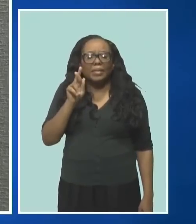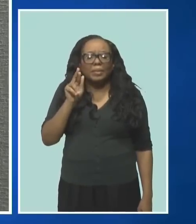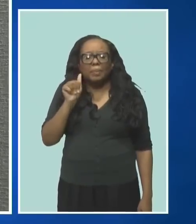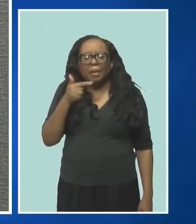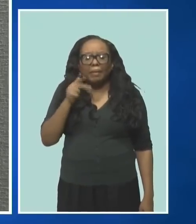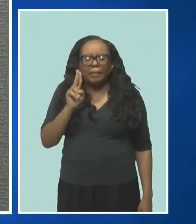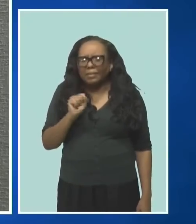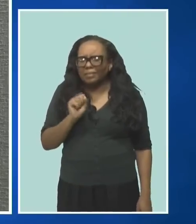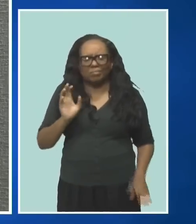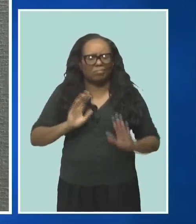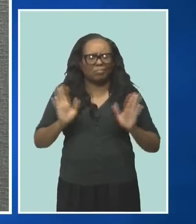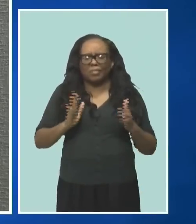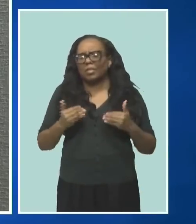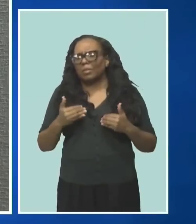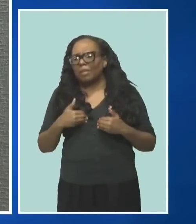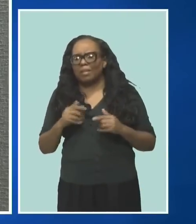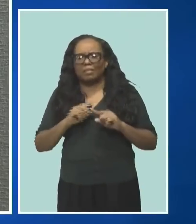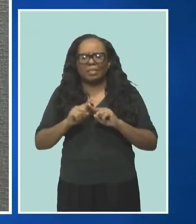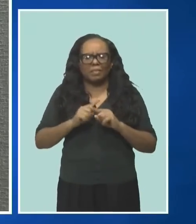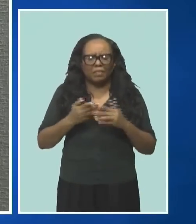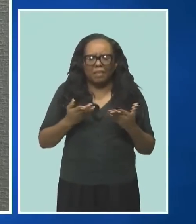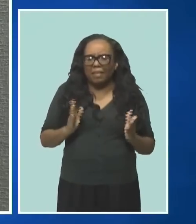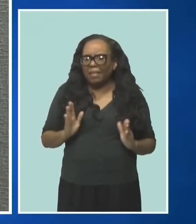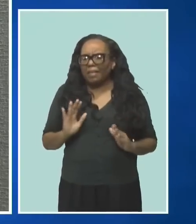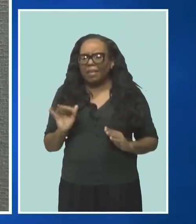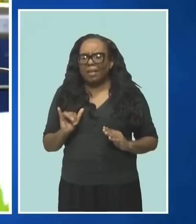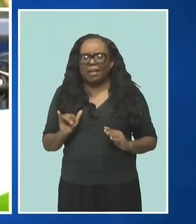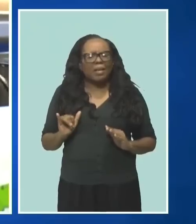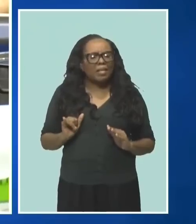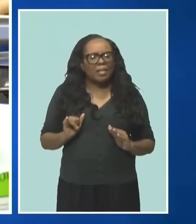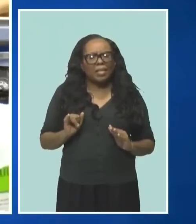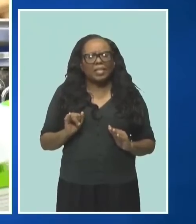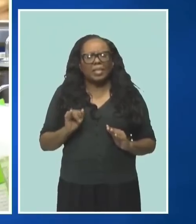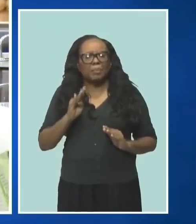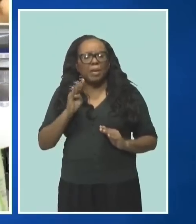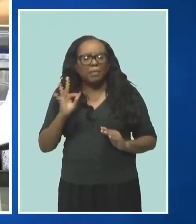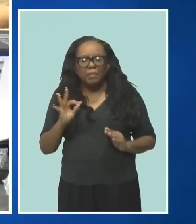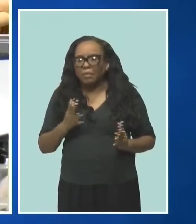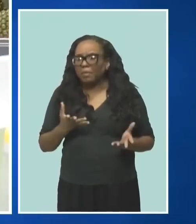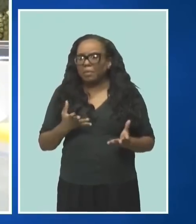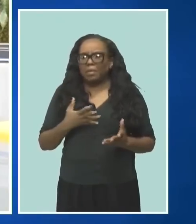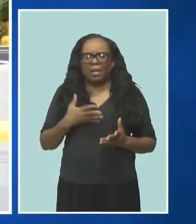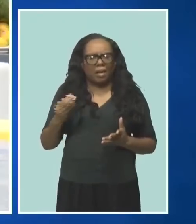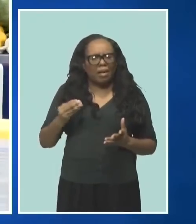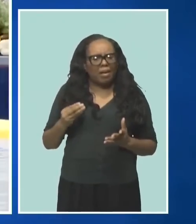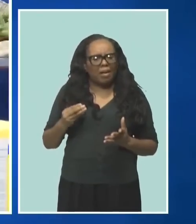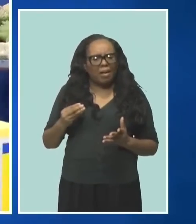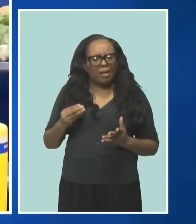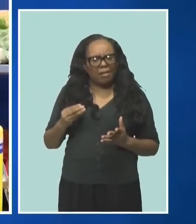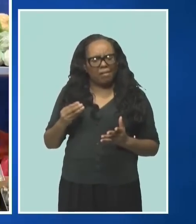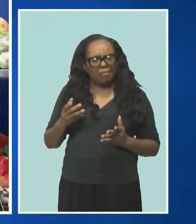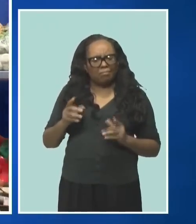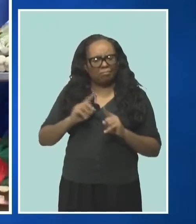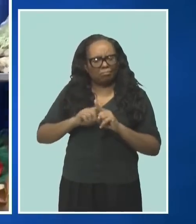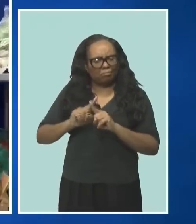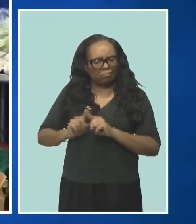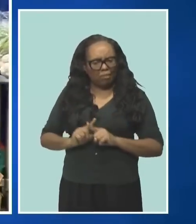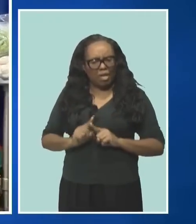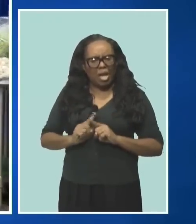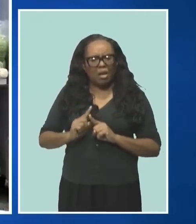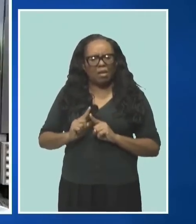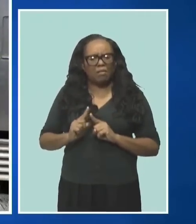ginger, local stuff. So this is where it starts. Both chefs say they will continue to pass on their knowledge to